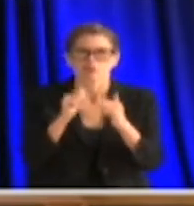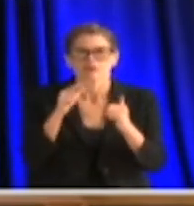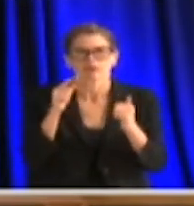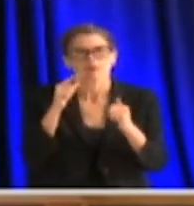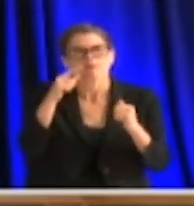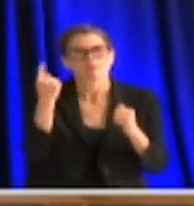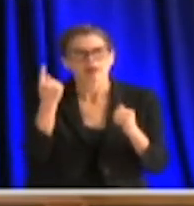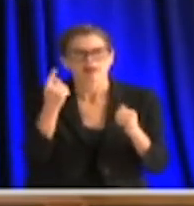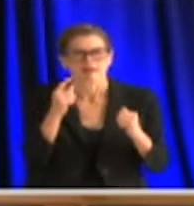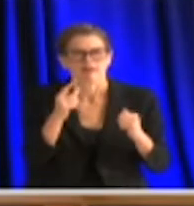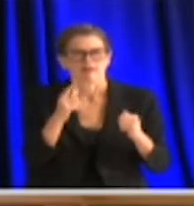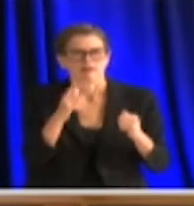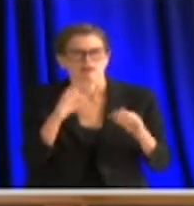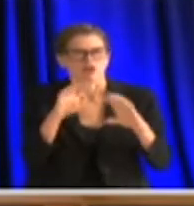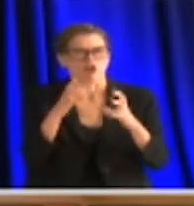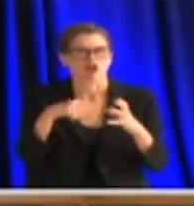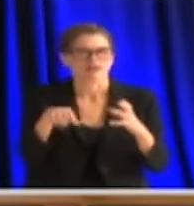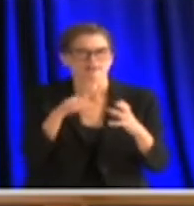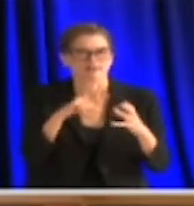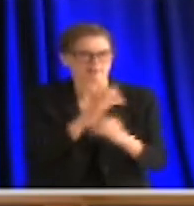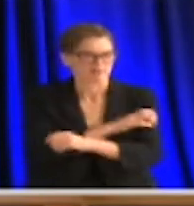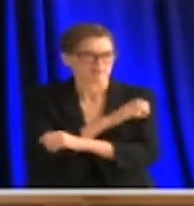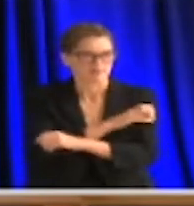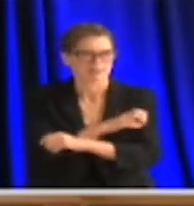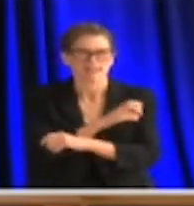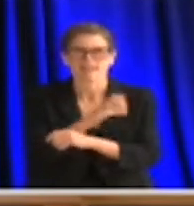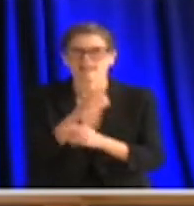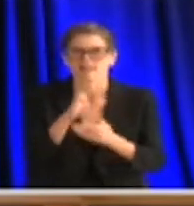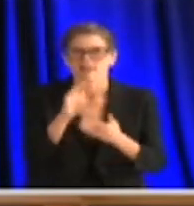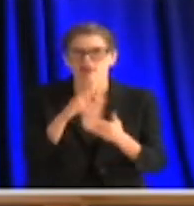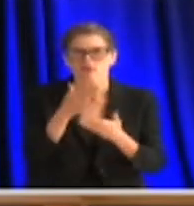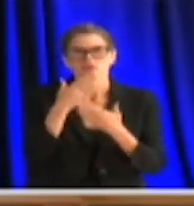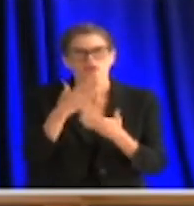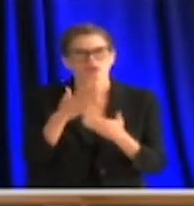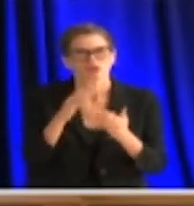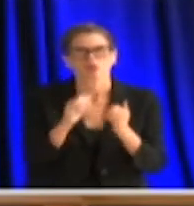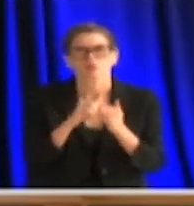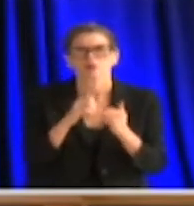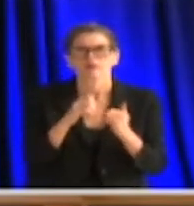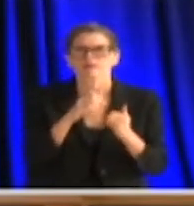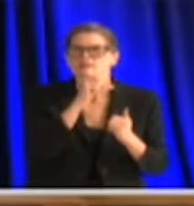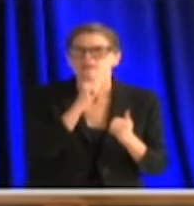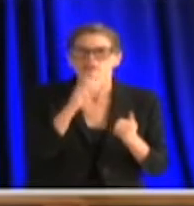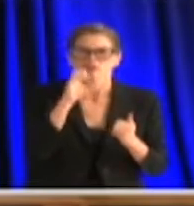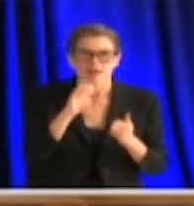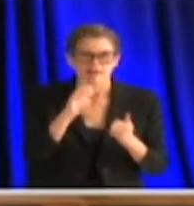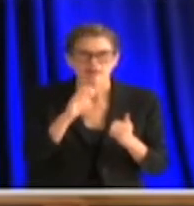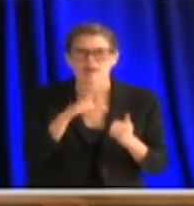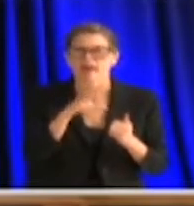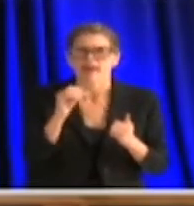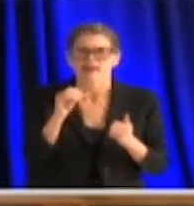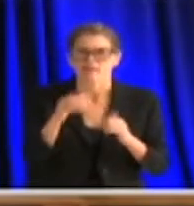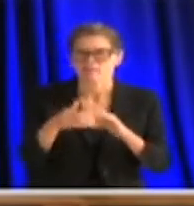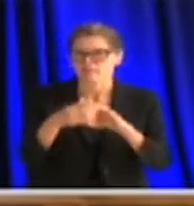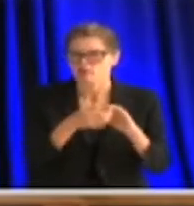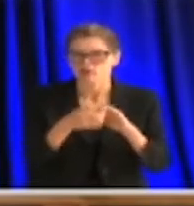Vaccine Clinic last Friday. The event was sponsored by Gen Care Senior Medical Center in